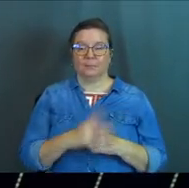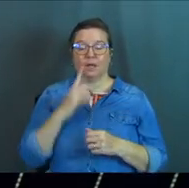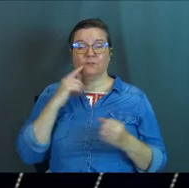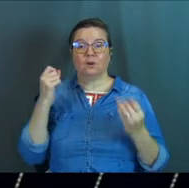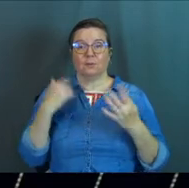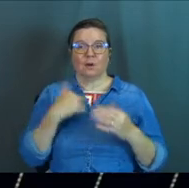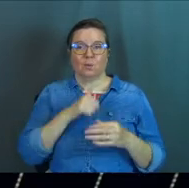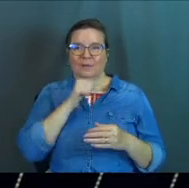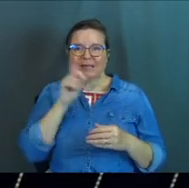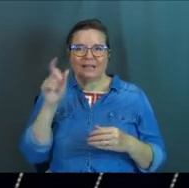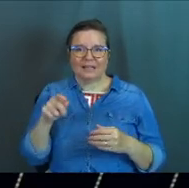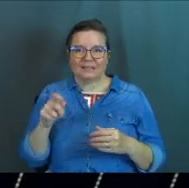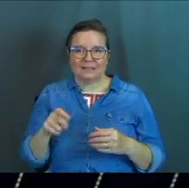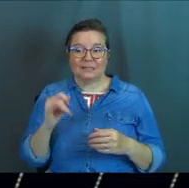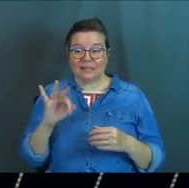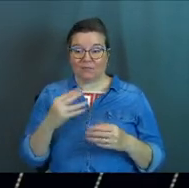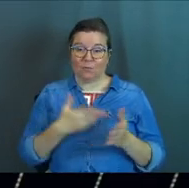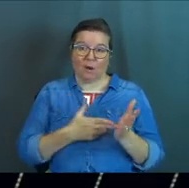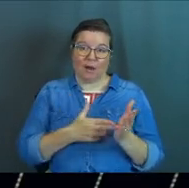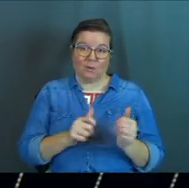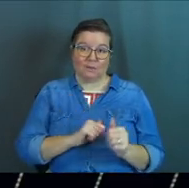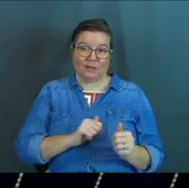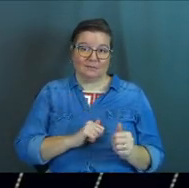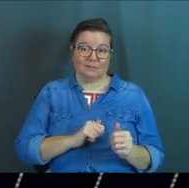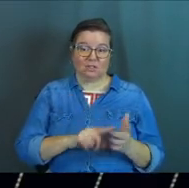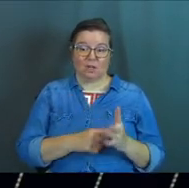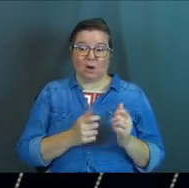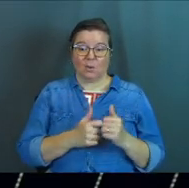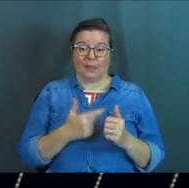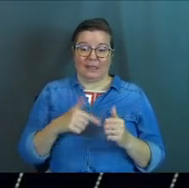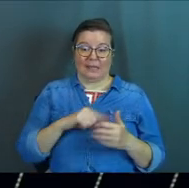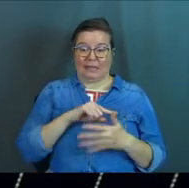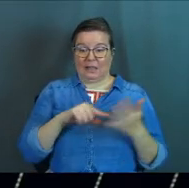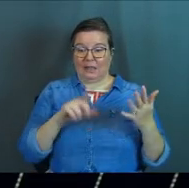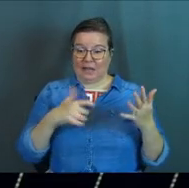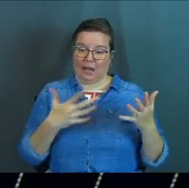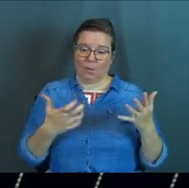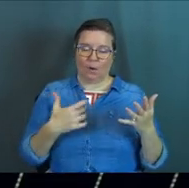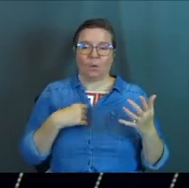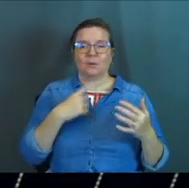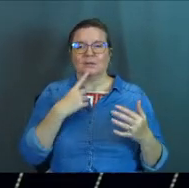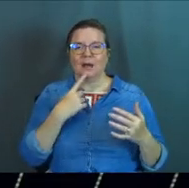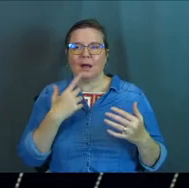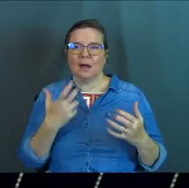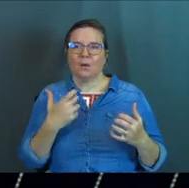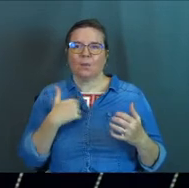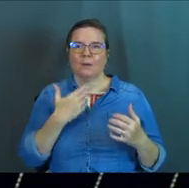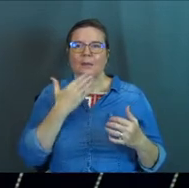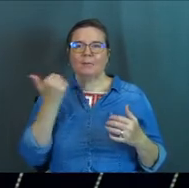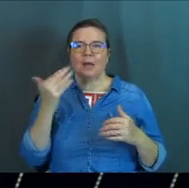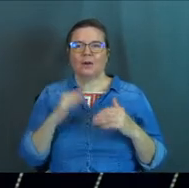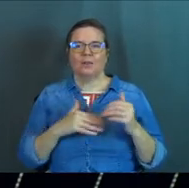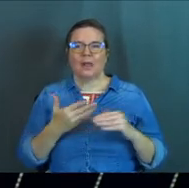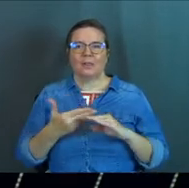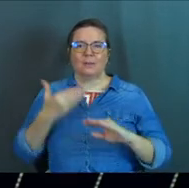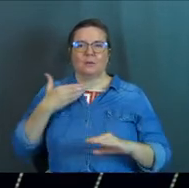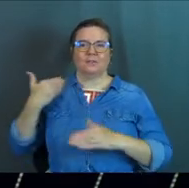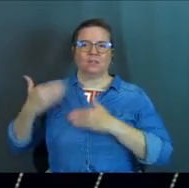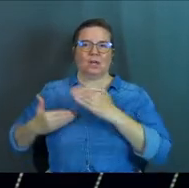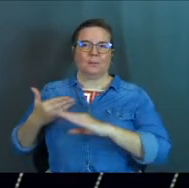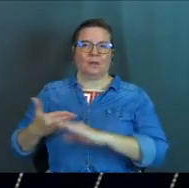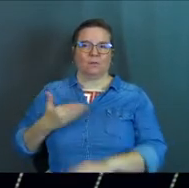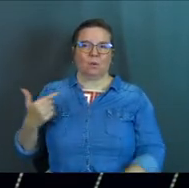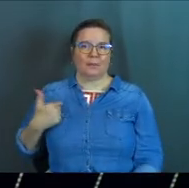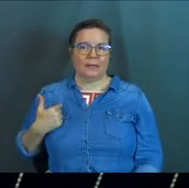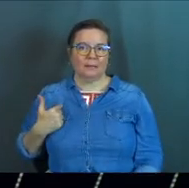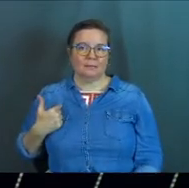For many of us, we didn't necessarily, if we're honest with ourselves, start out with like, these are the things that I want. What we said is, I want to be better than the previous generation